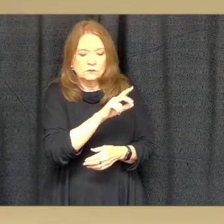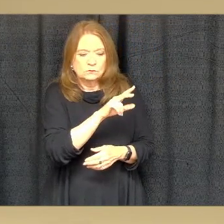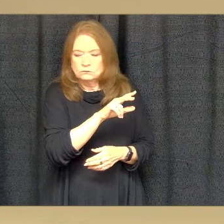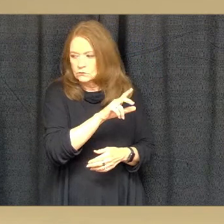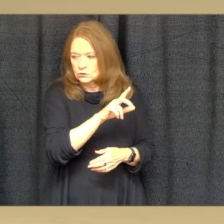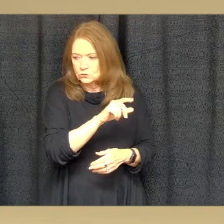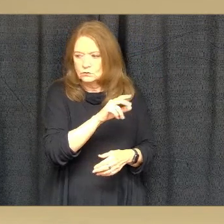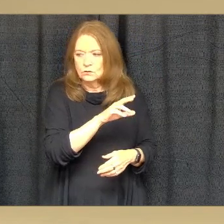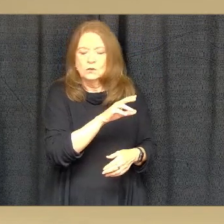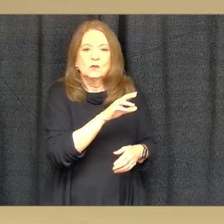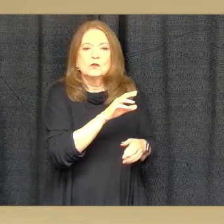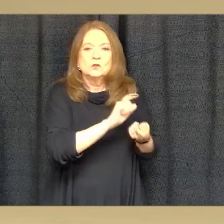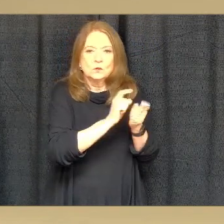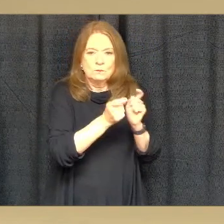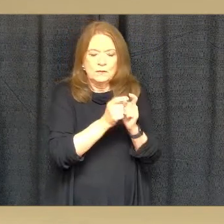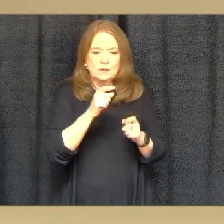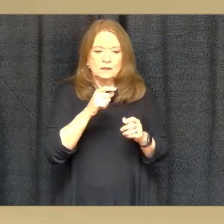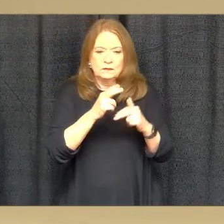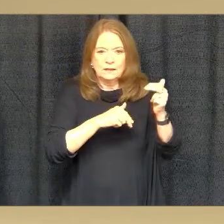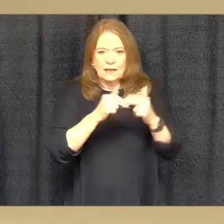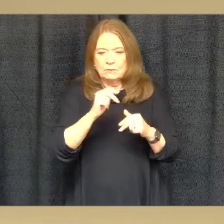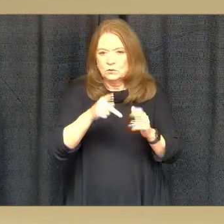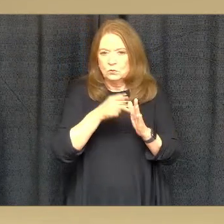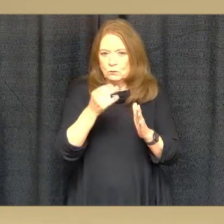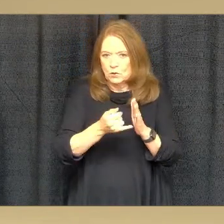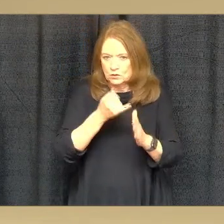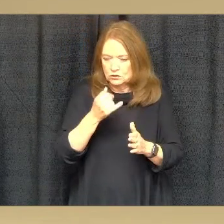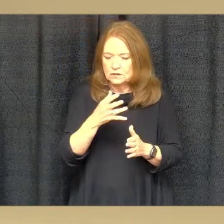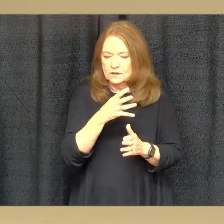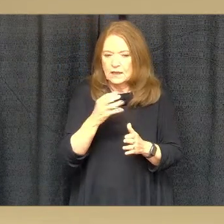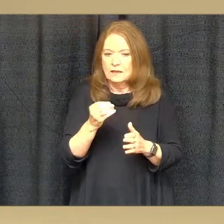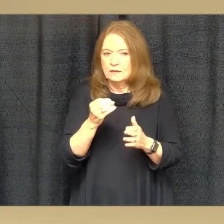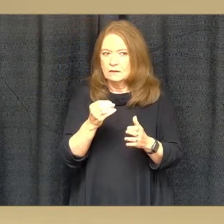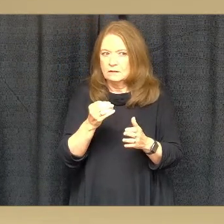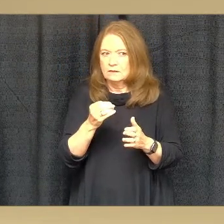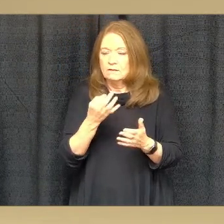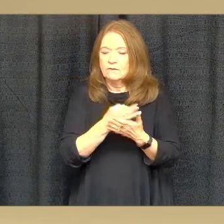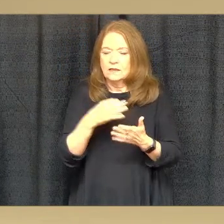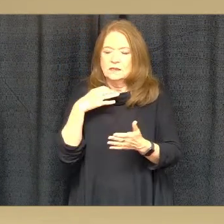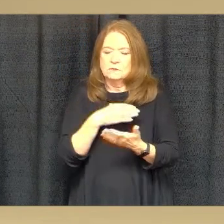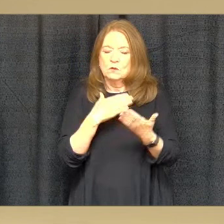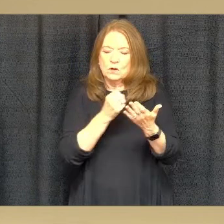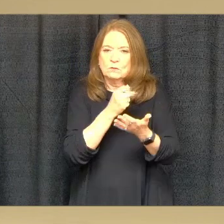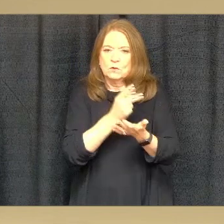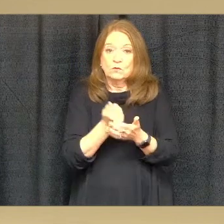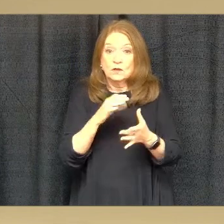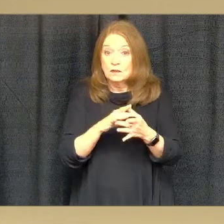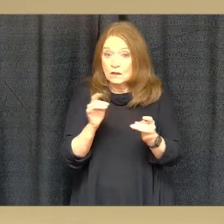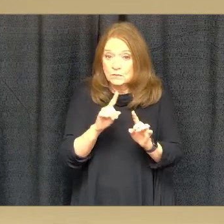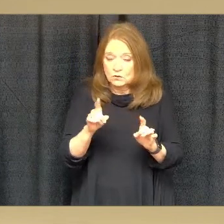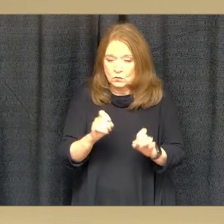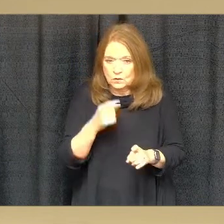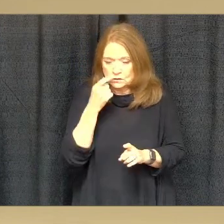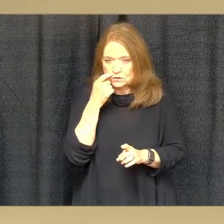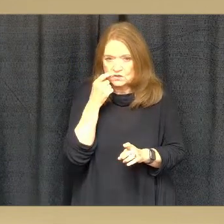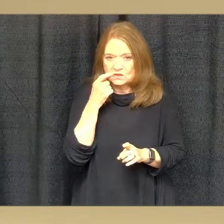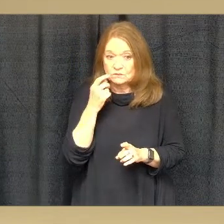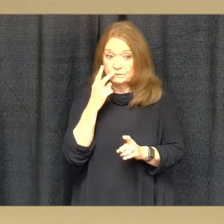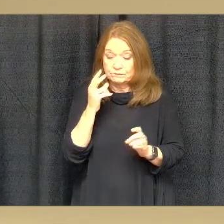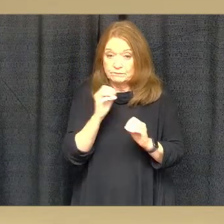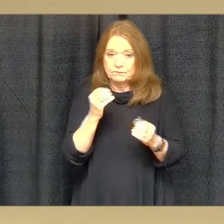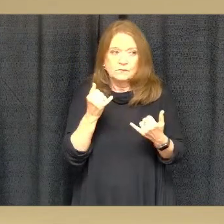2022-23 to amend capital project names. The Finance Committee recommended approval. Any comment or question? Seeing none,